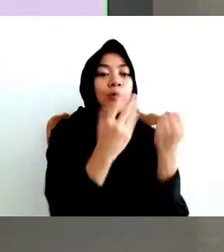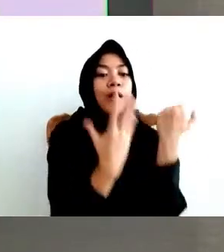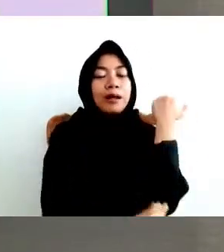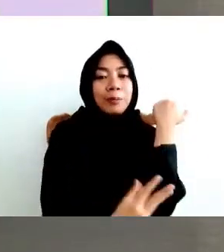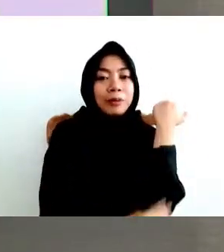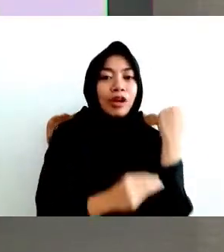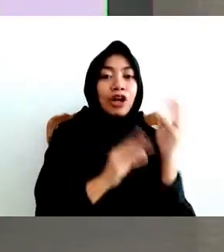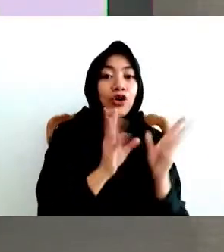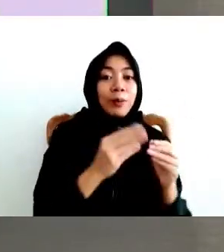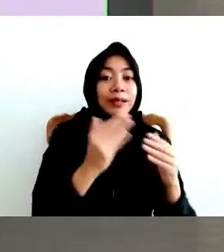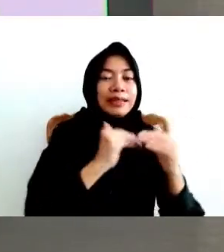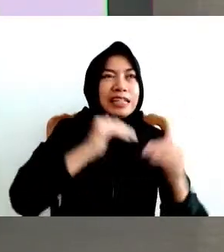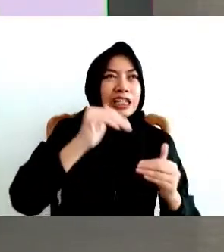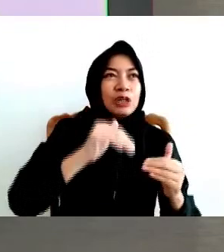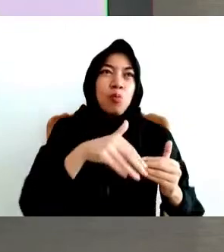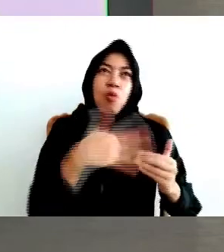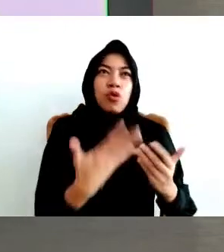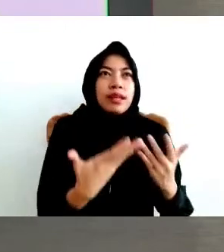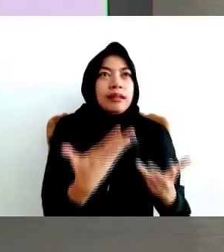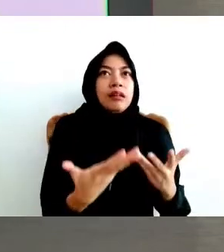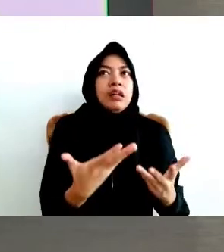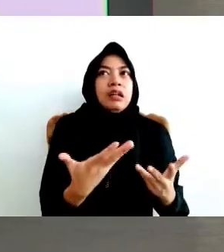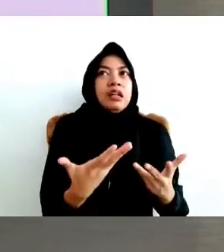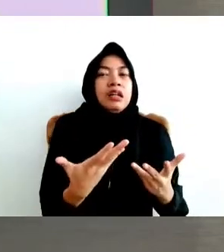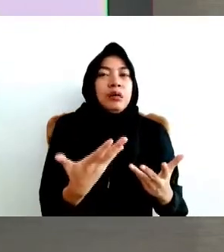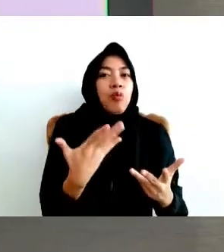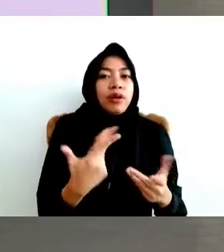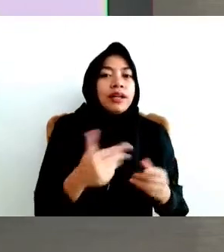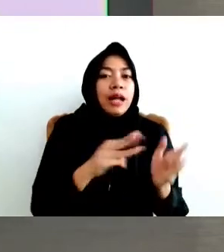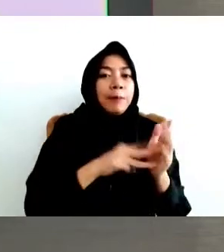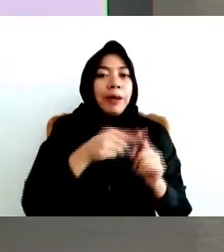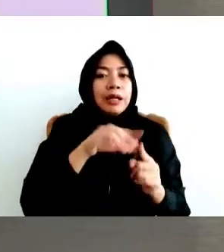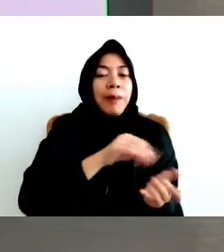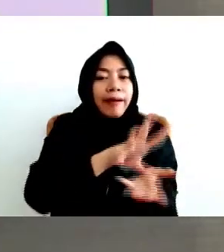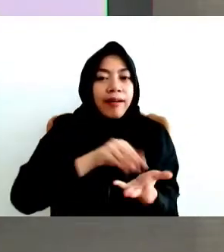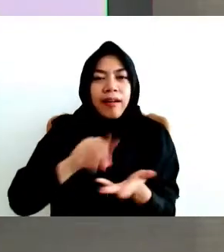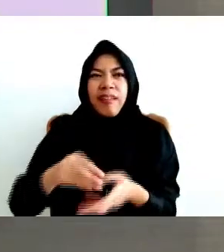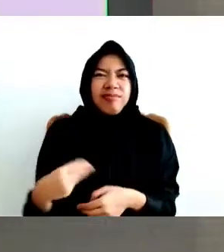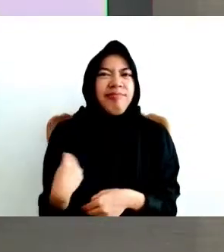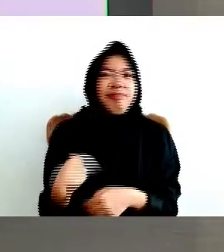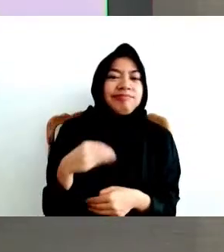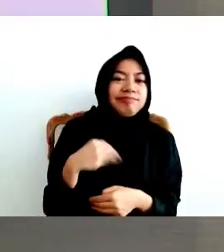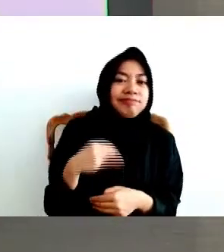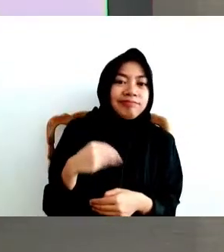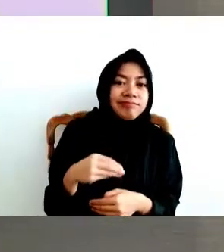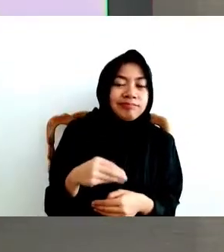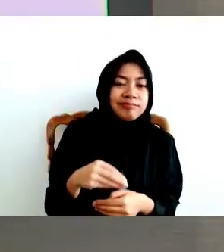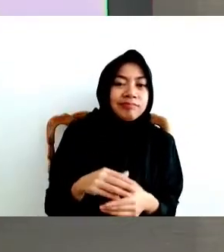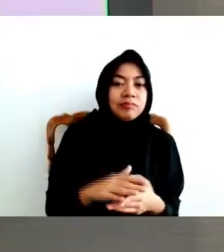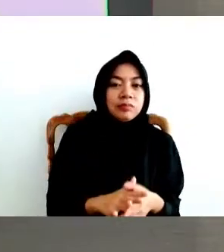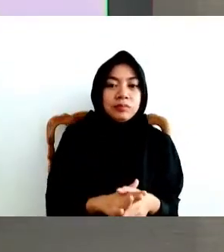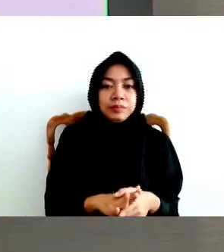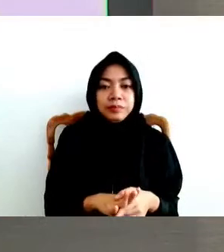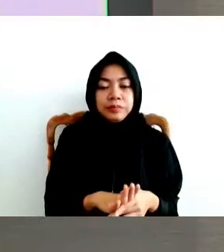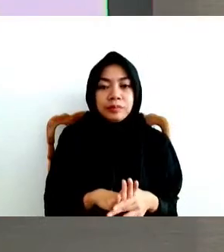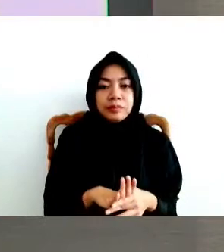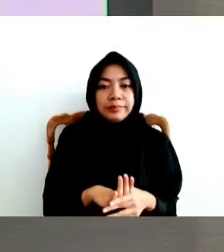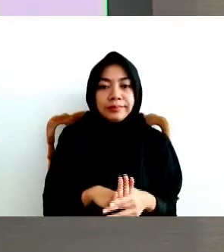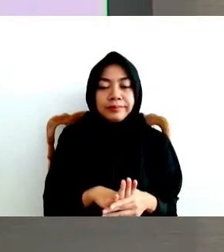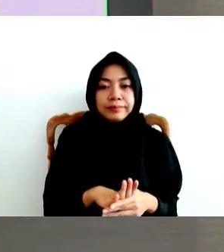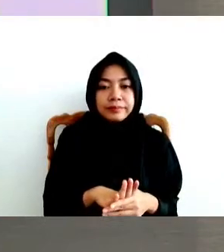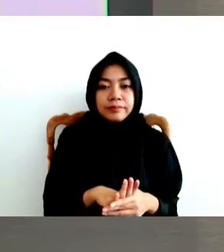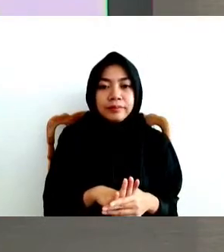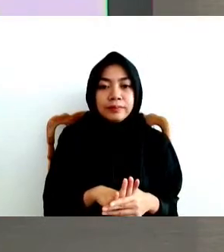That's not an issue with adopting this multidimensional poverty index. Even when